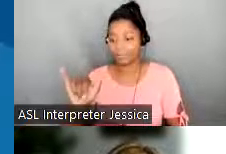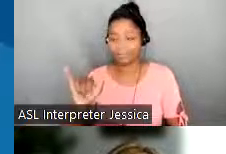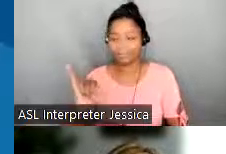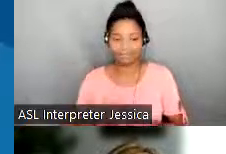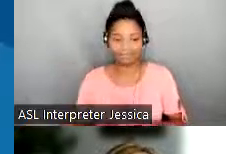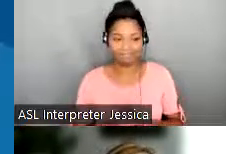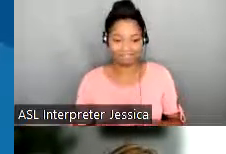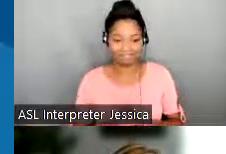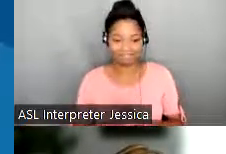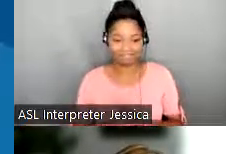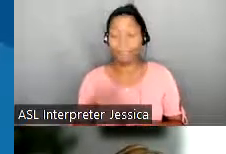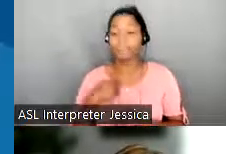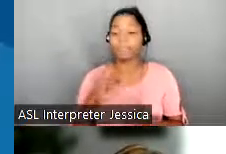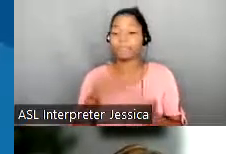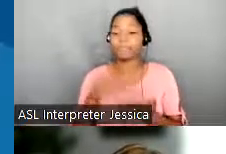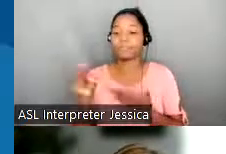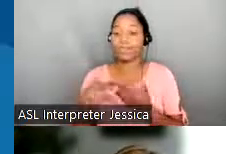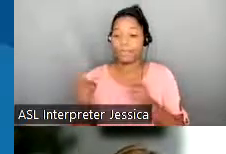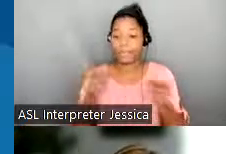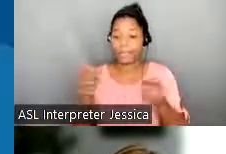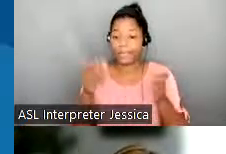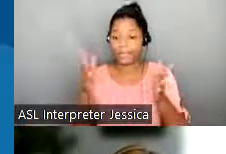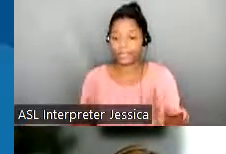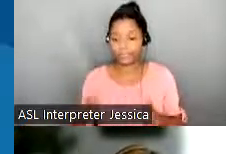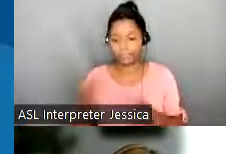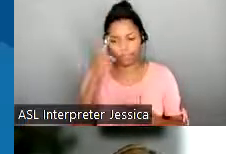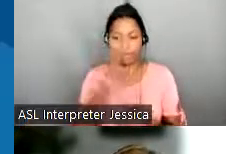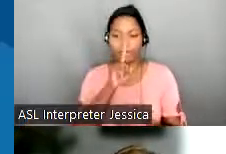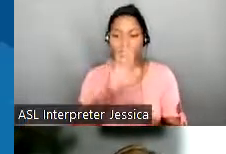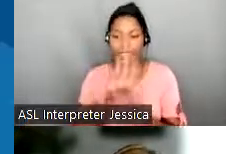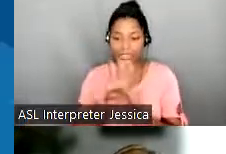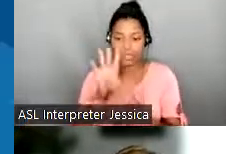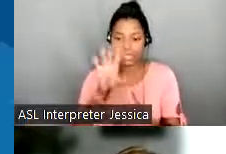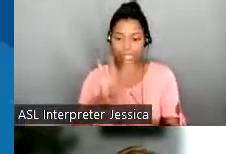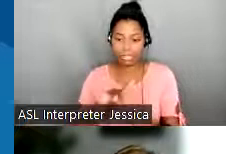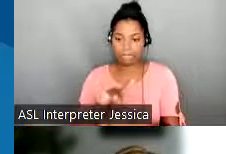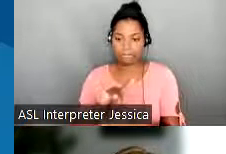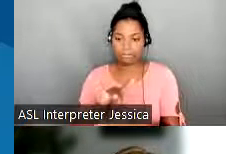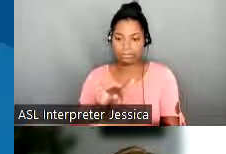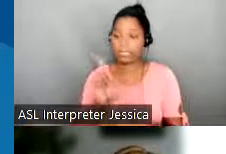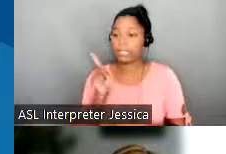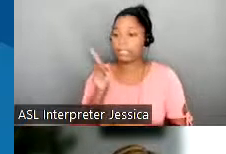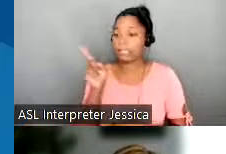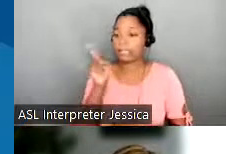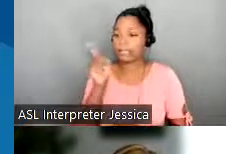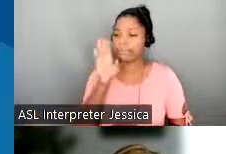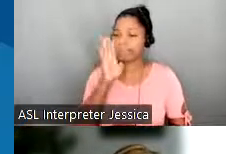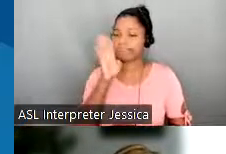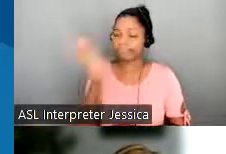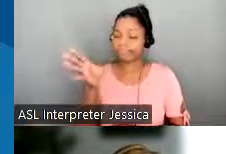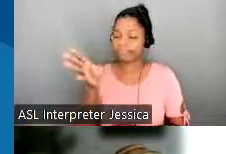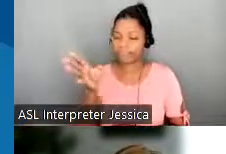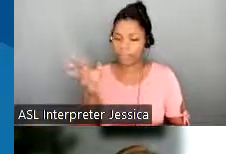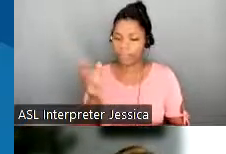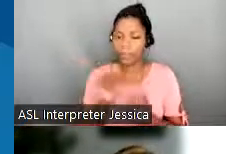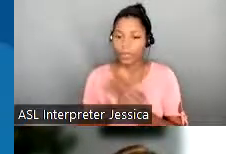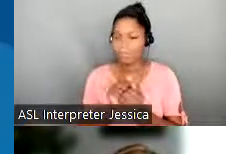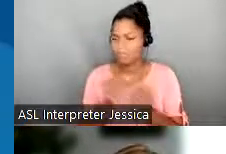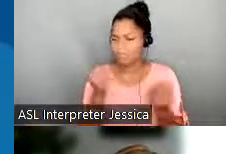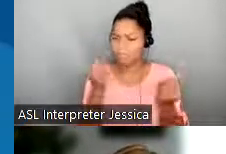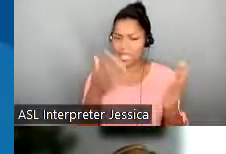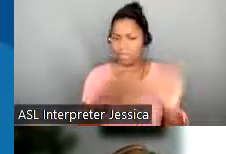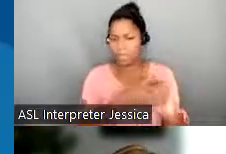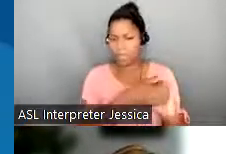Connect. And Commit to Connect is a campaign developed by the Administration for Community Living in collaboration with many